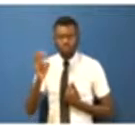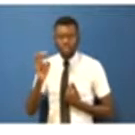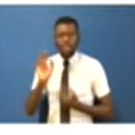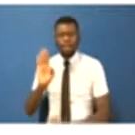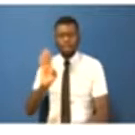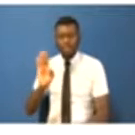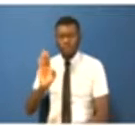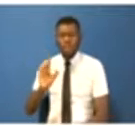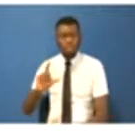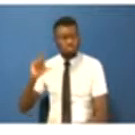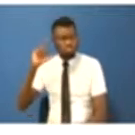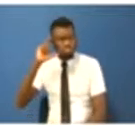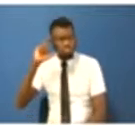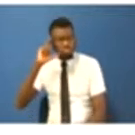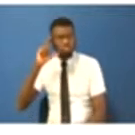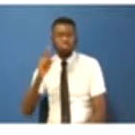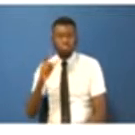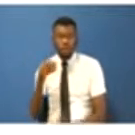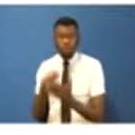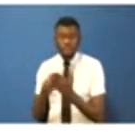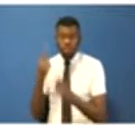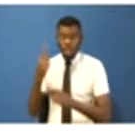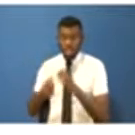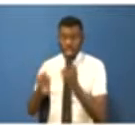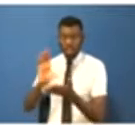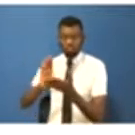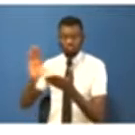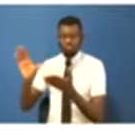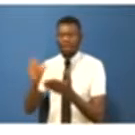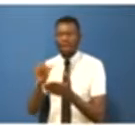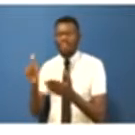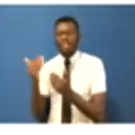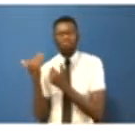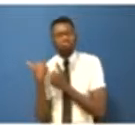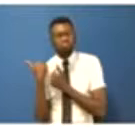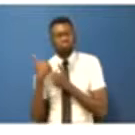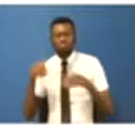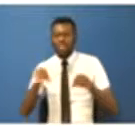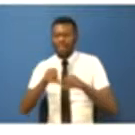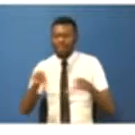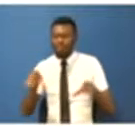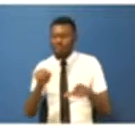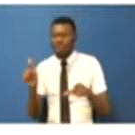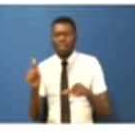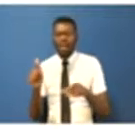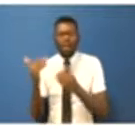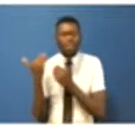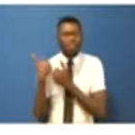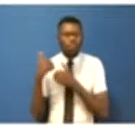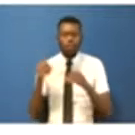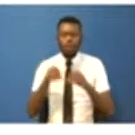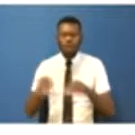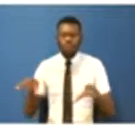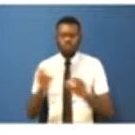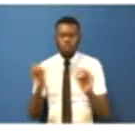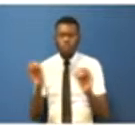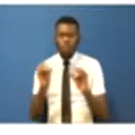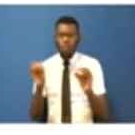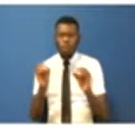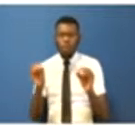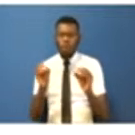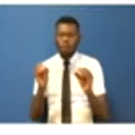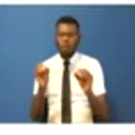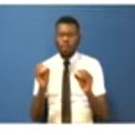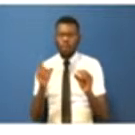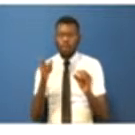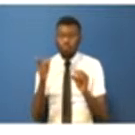share of the the country's financial year there are some roles which are devolved others aren't how do you draw that very thin line as